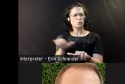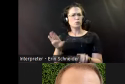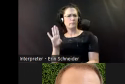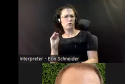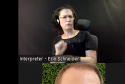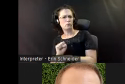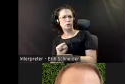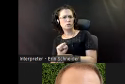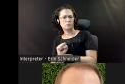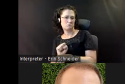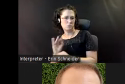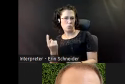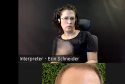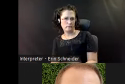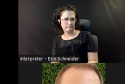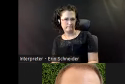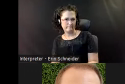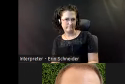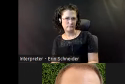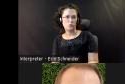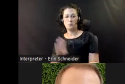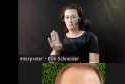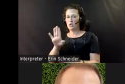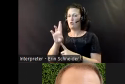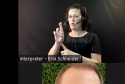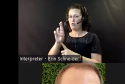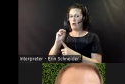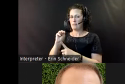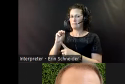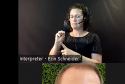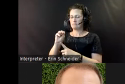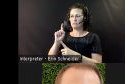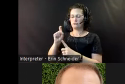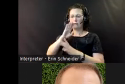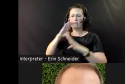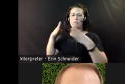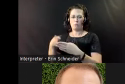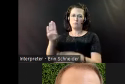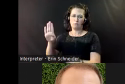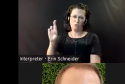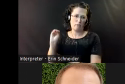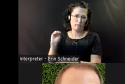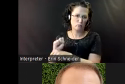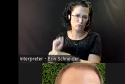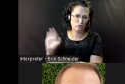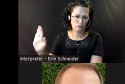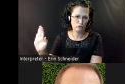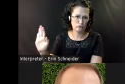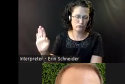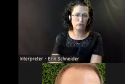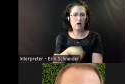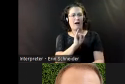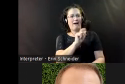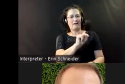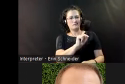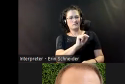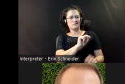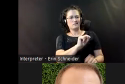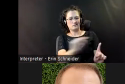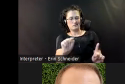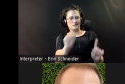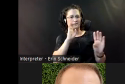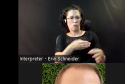the more we can keep BRMs to do their jobs and the more we can empower people in IT to do their jobs, the better off we are. Once BRMs start